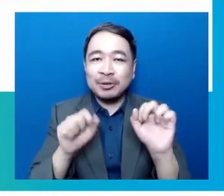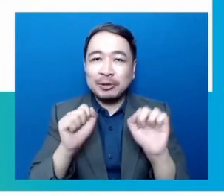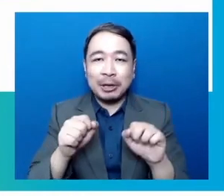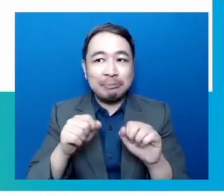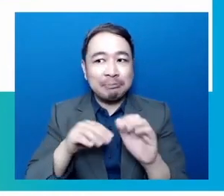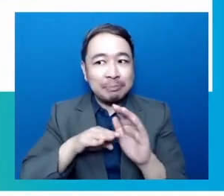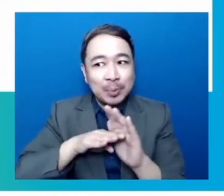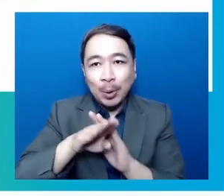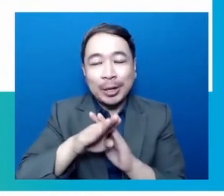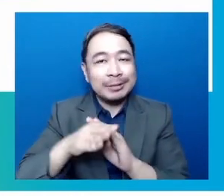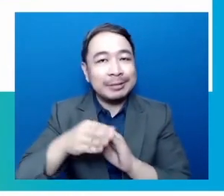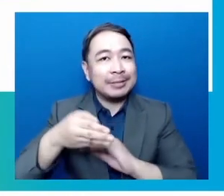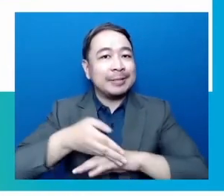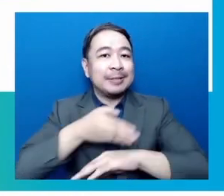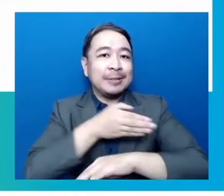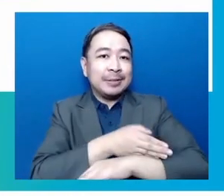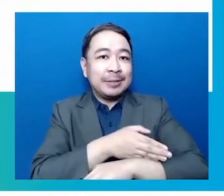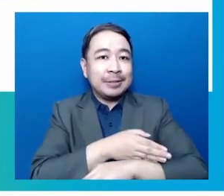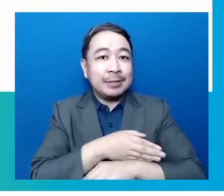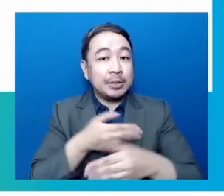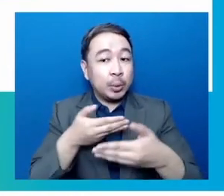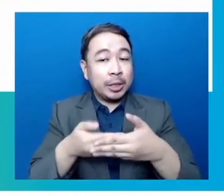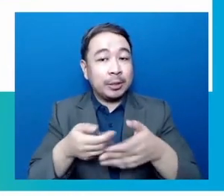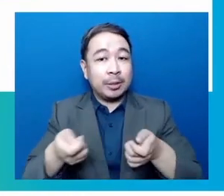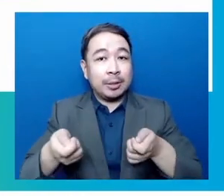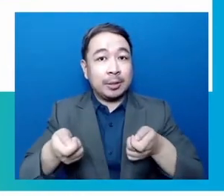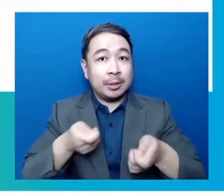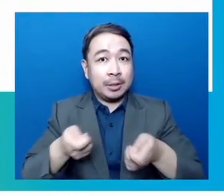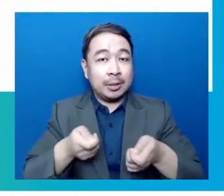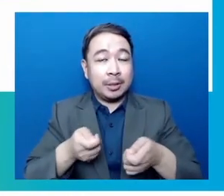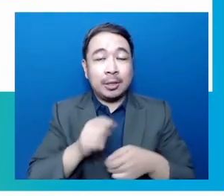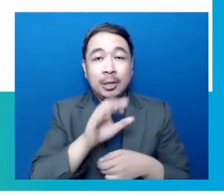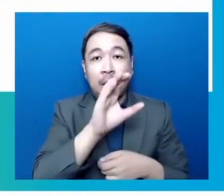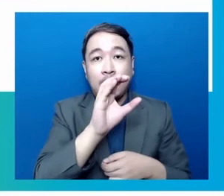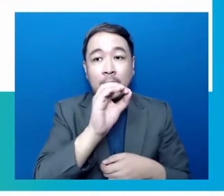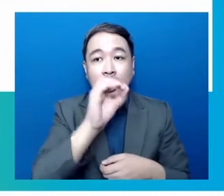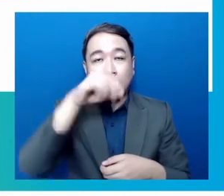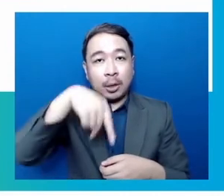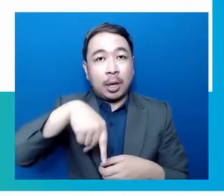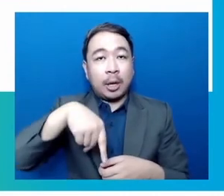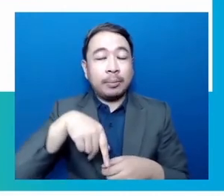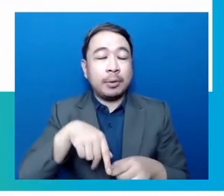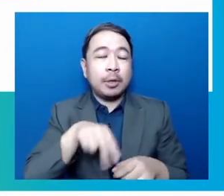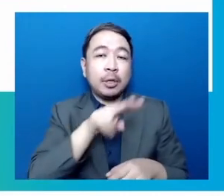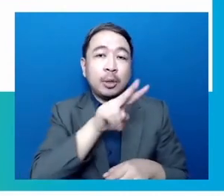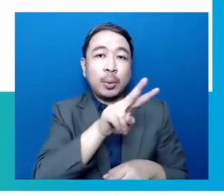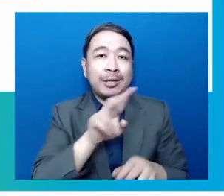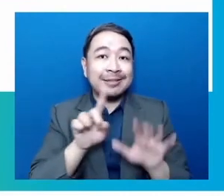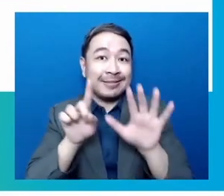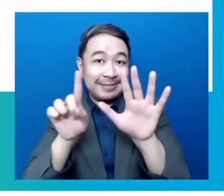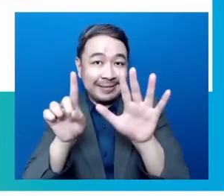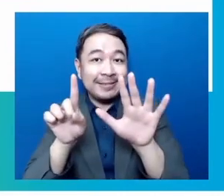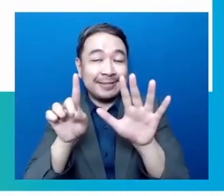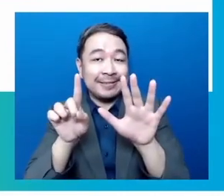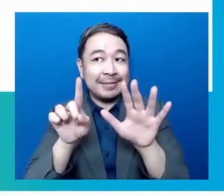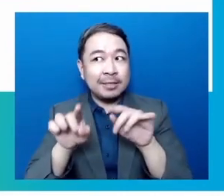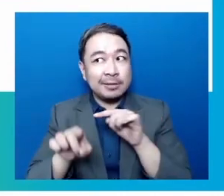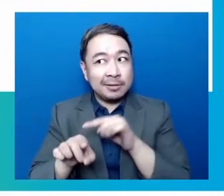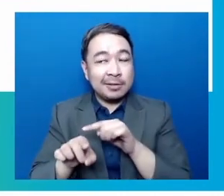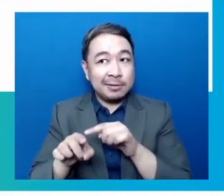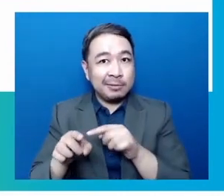or the forthcoming chair of COP26 is the UK, a country which I represent. But I